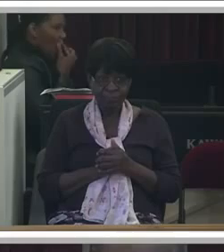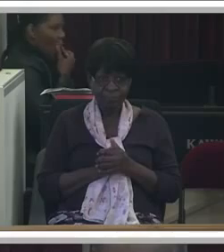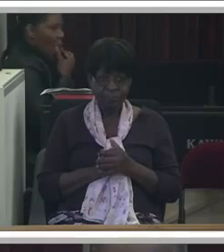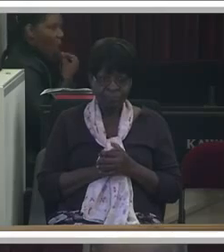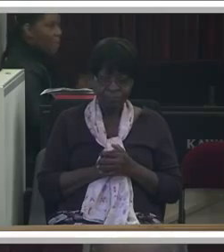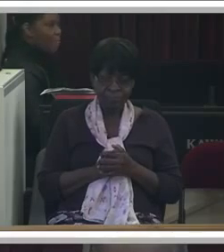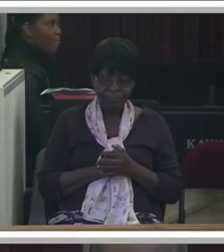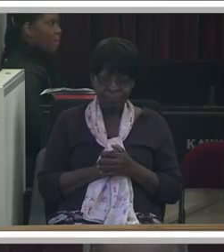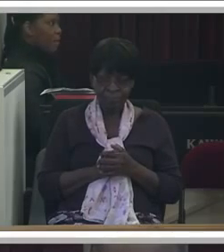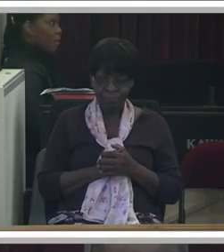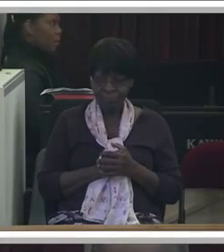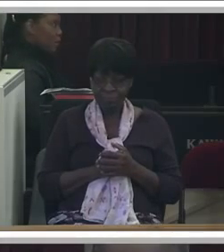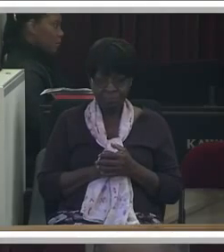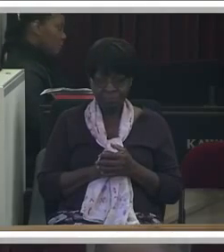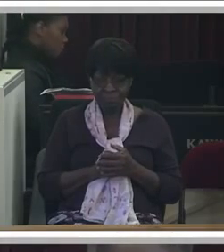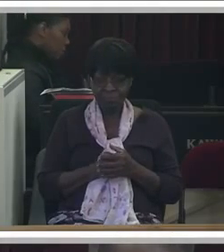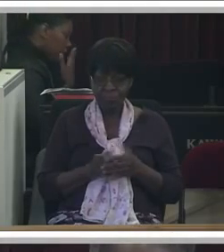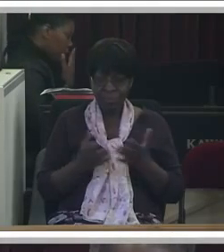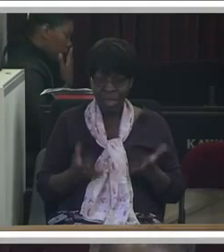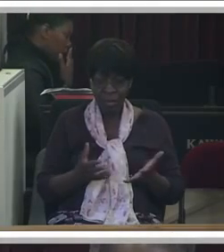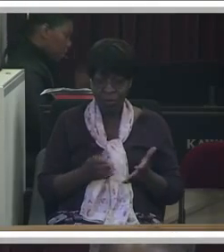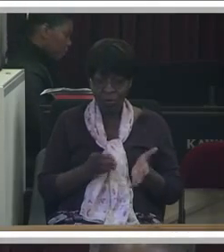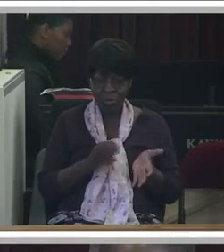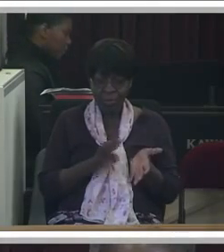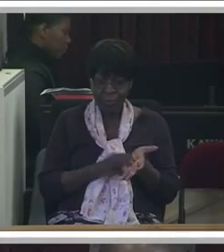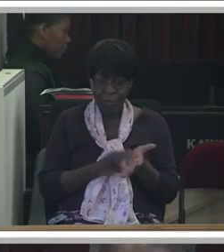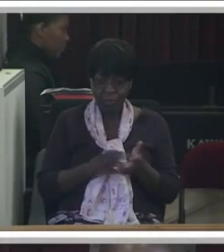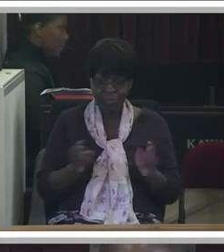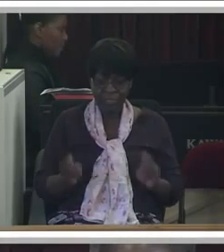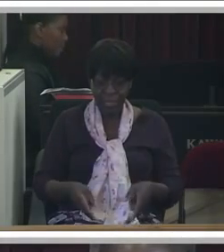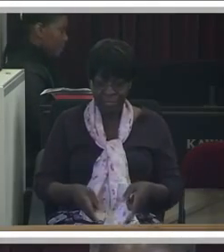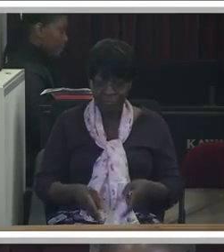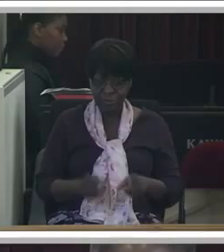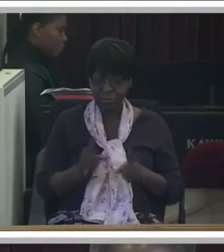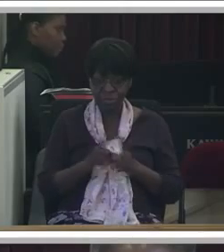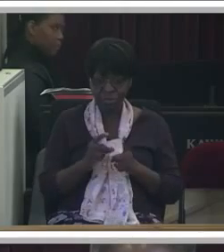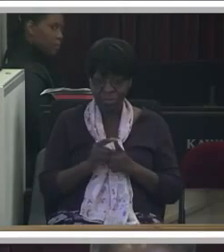reciprocated, it was not there. It even broke my heart.